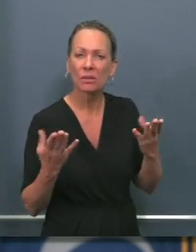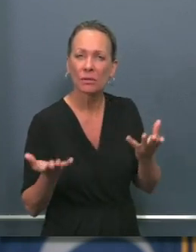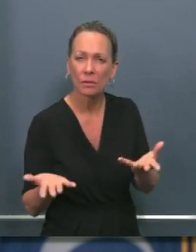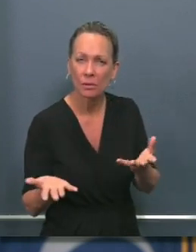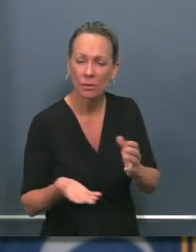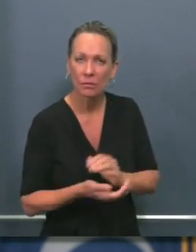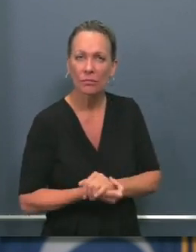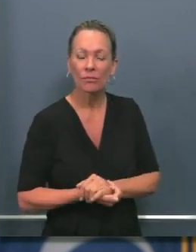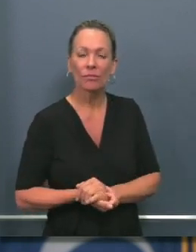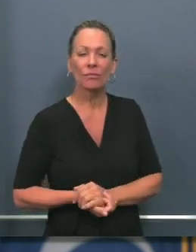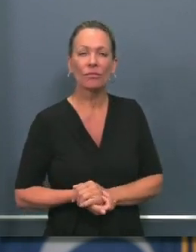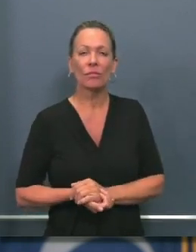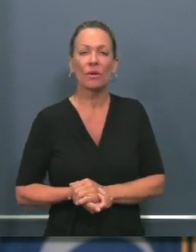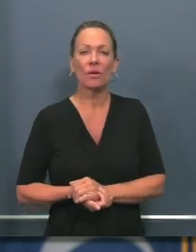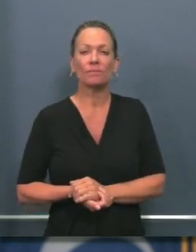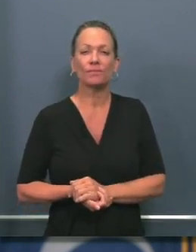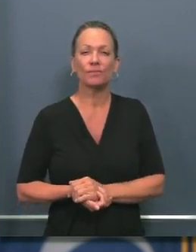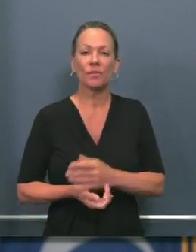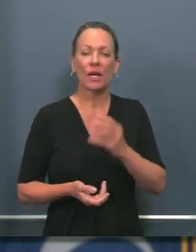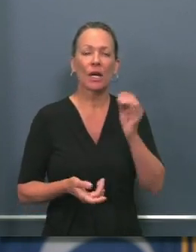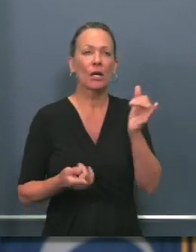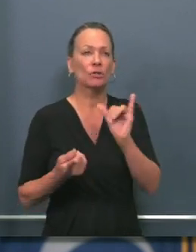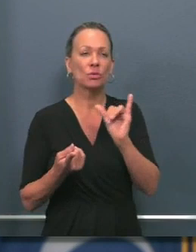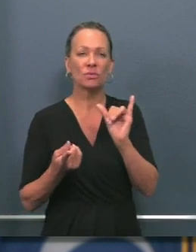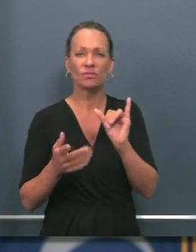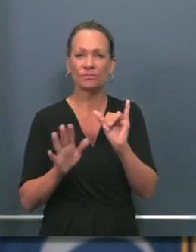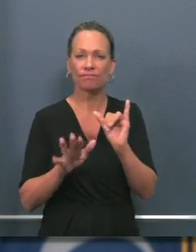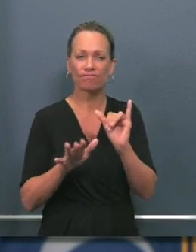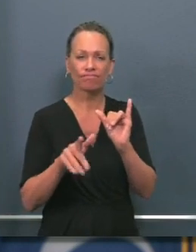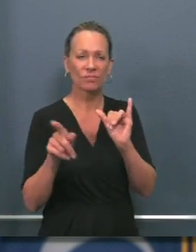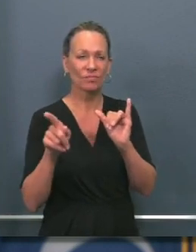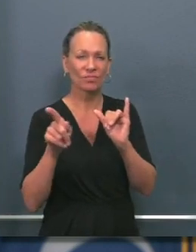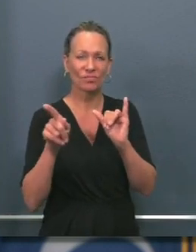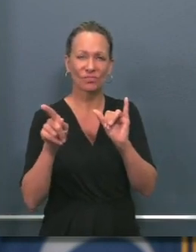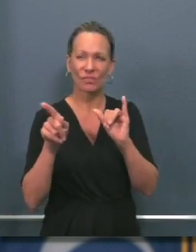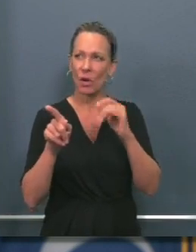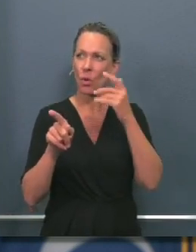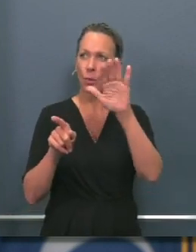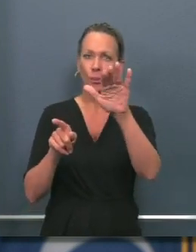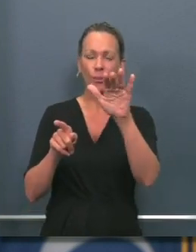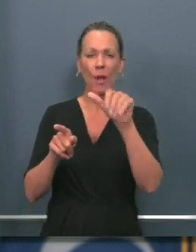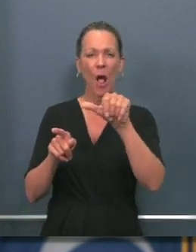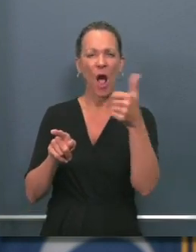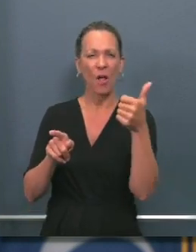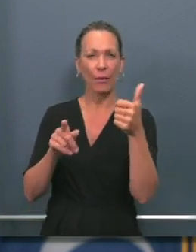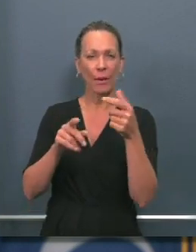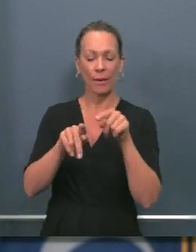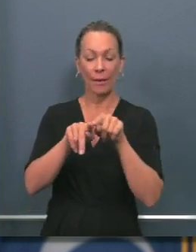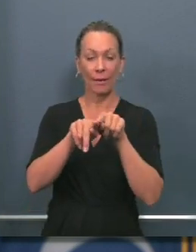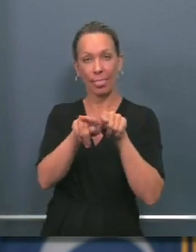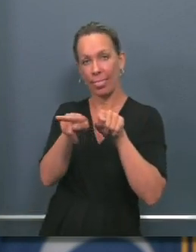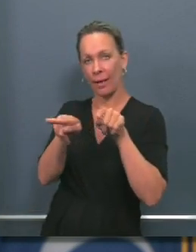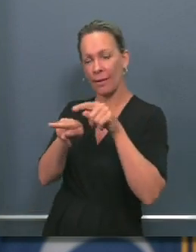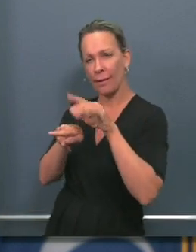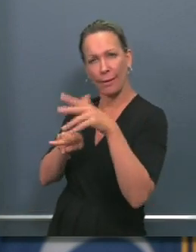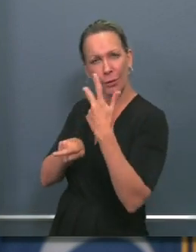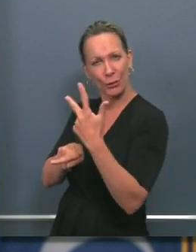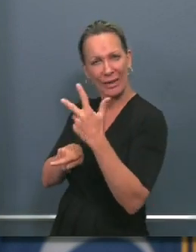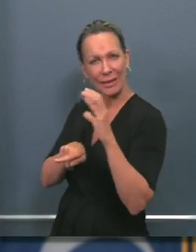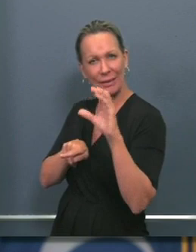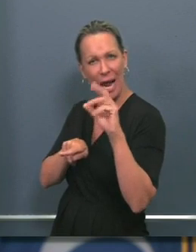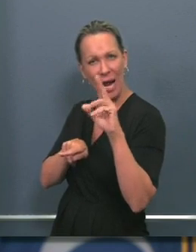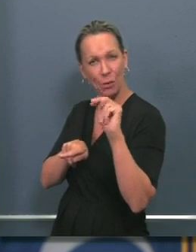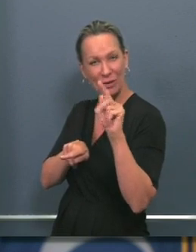been given a variance from the state order? Well, there's many counties that have the ability to get variances that haven't submitted them, or the